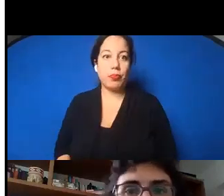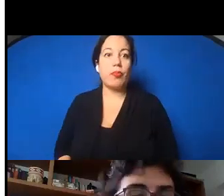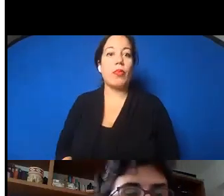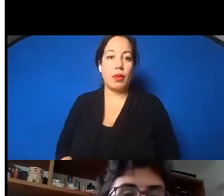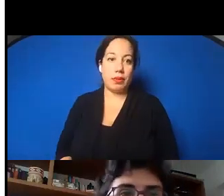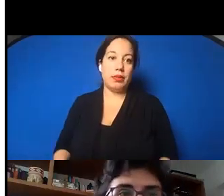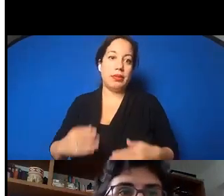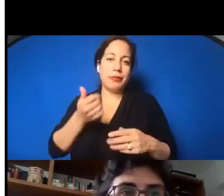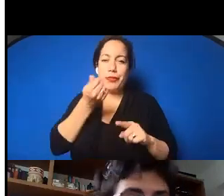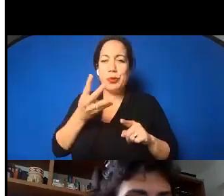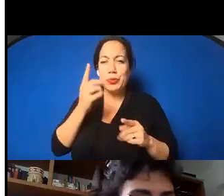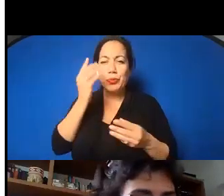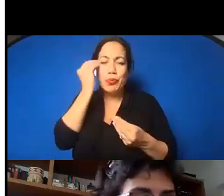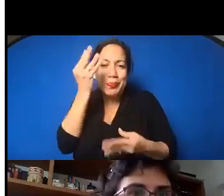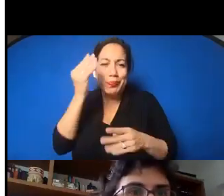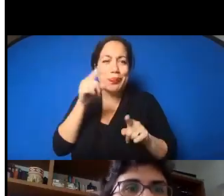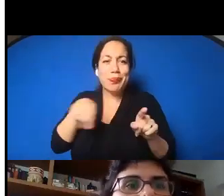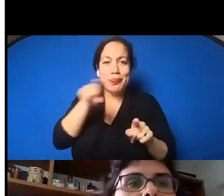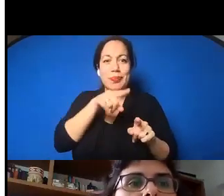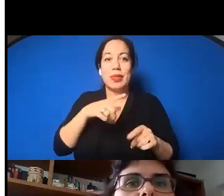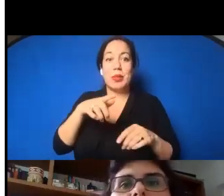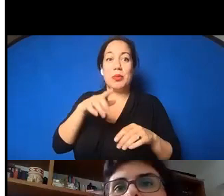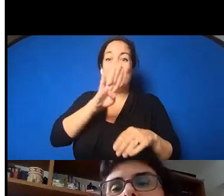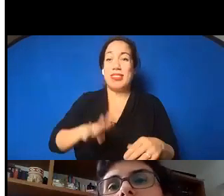some very few informations. Brazil have around